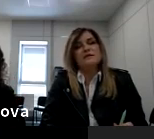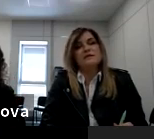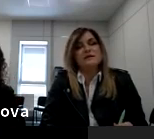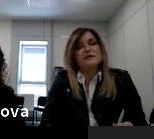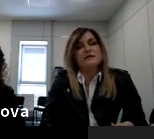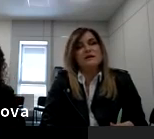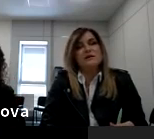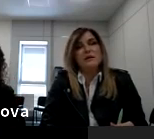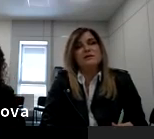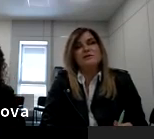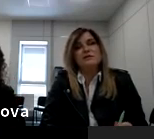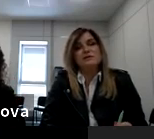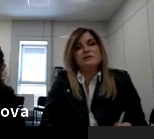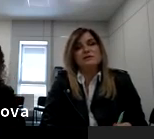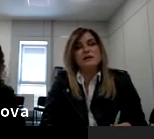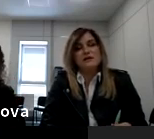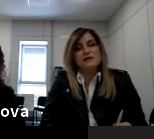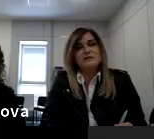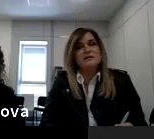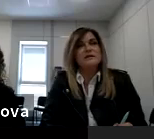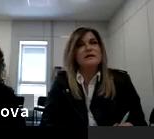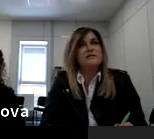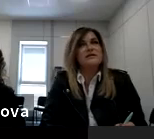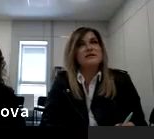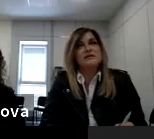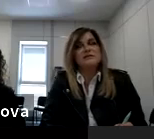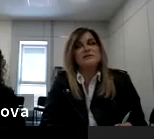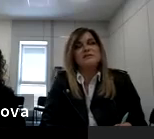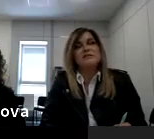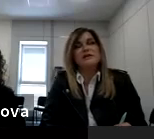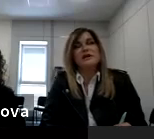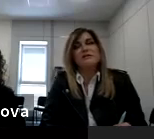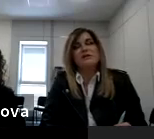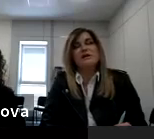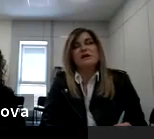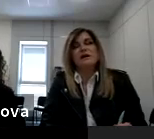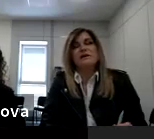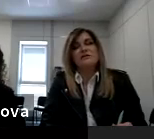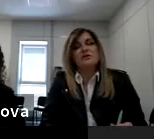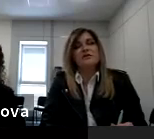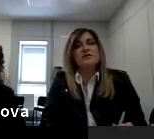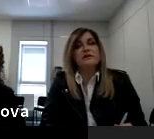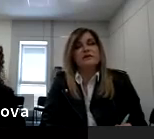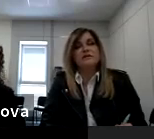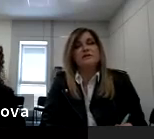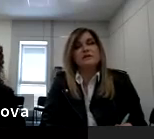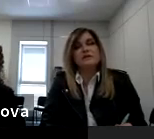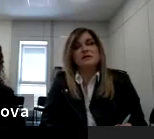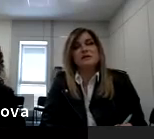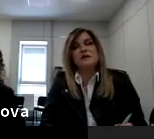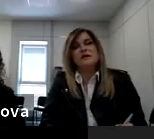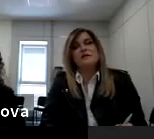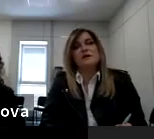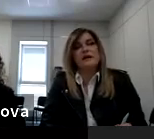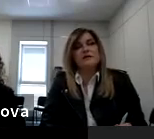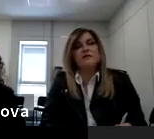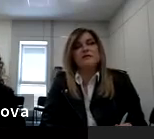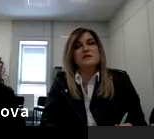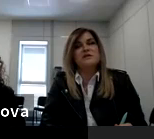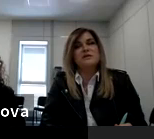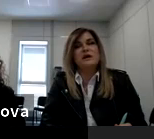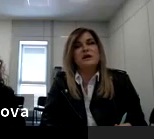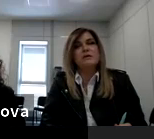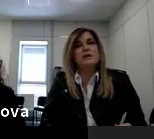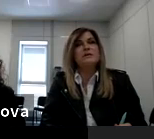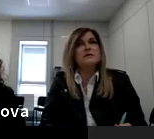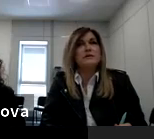and our partner told us, guys, in 3 days, we will have an official event in our city. That the head of the